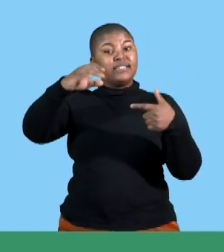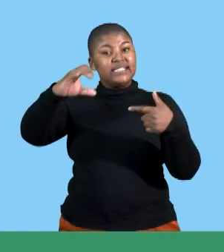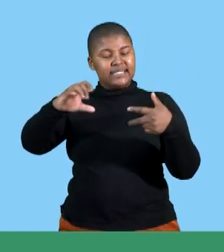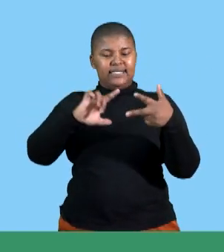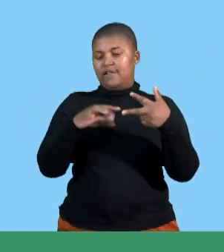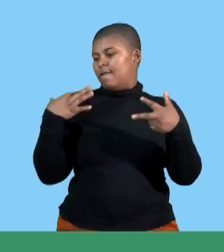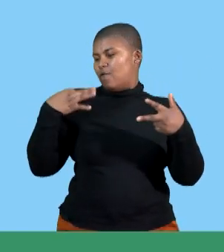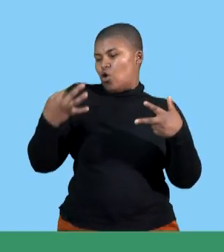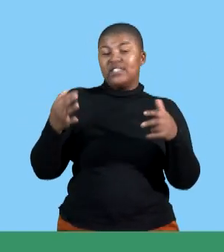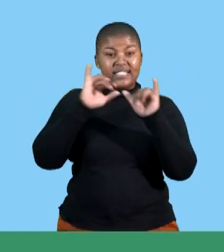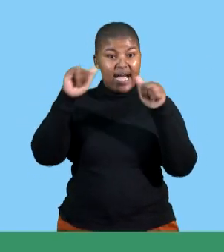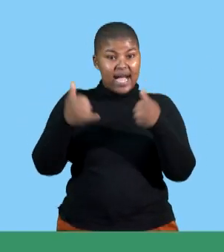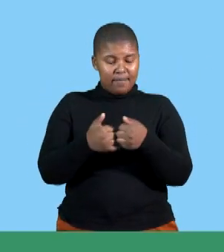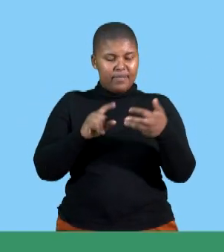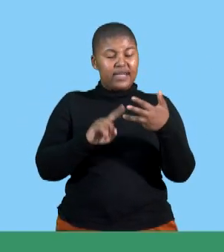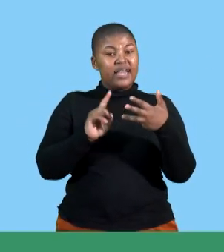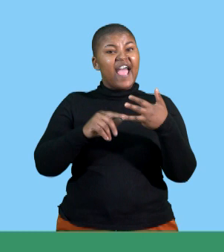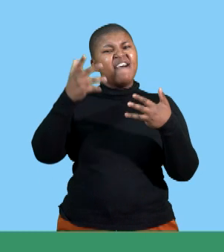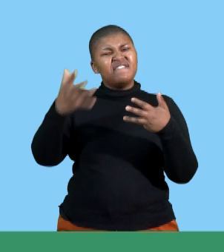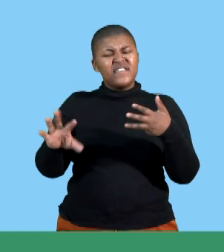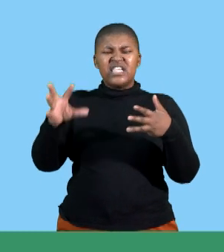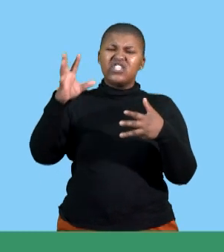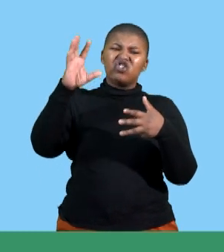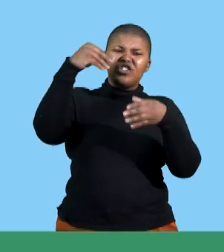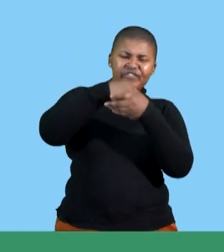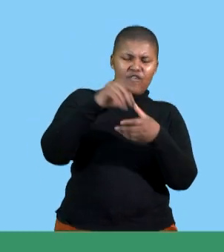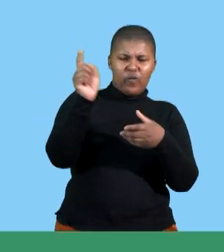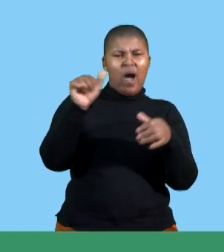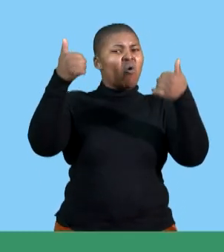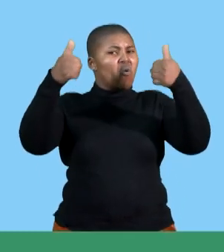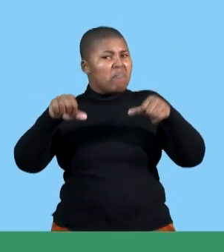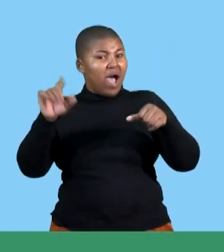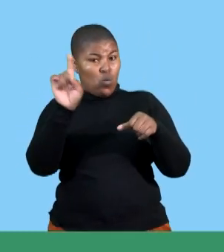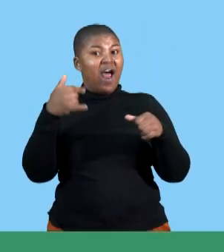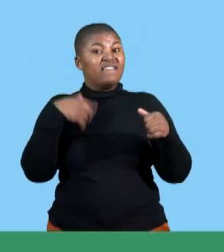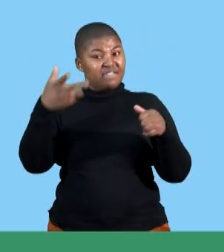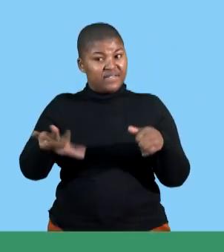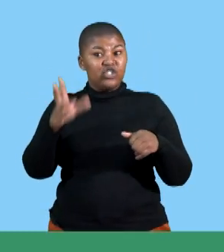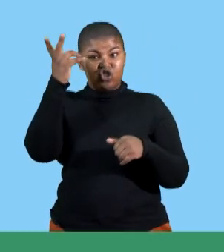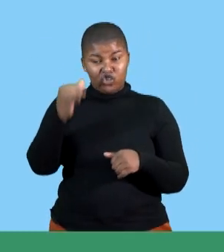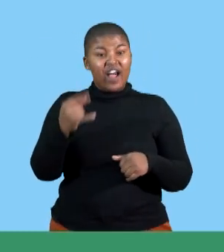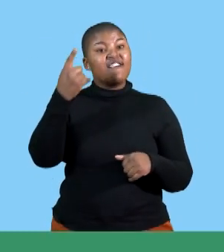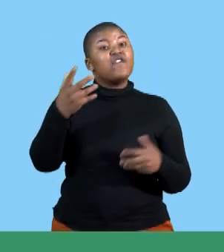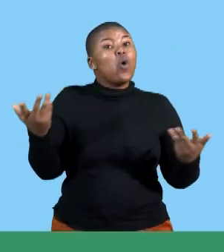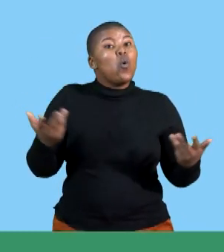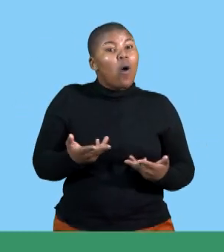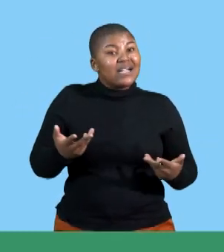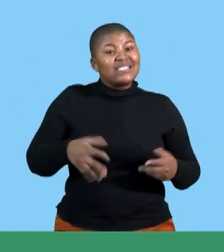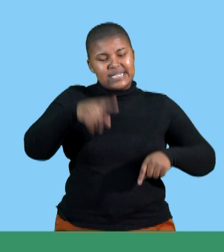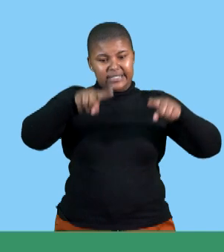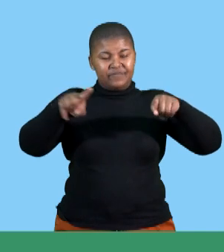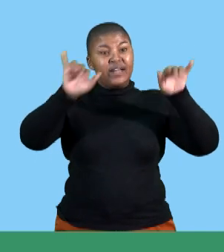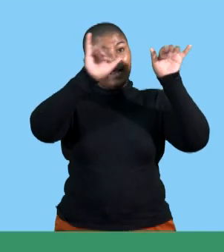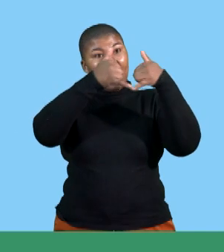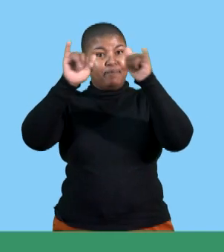by cooperatives, and lastly, we looked at the characteristics, advantages, and disadvantages of